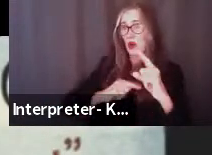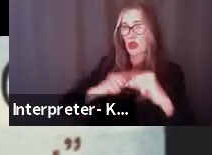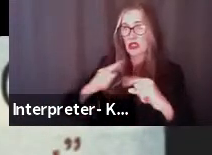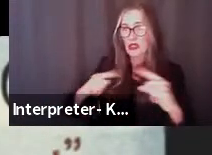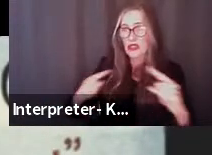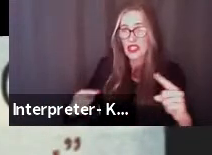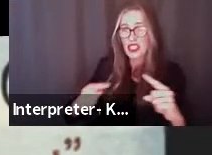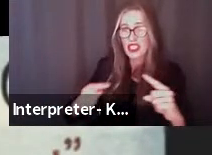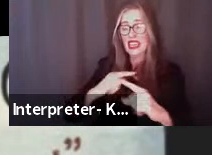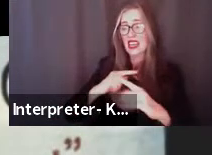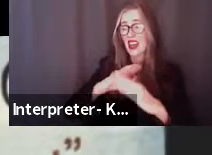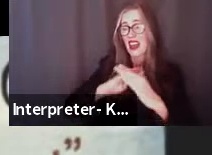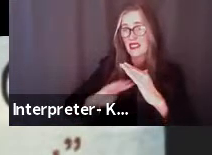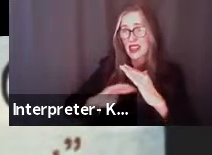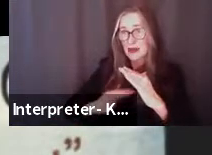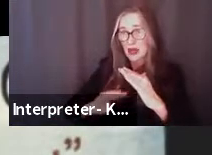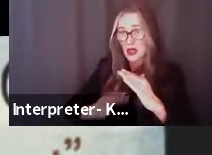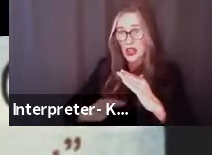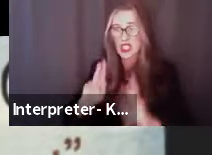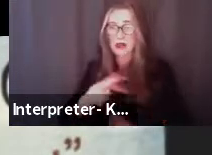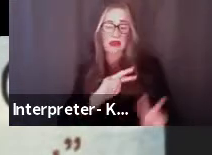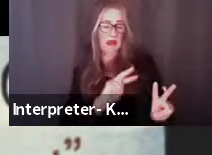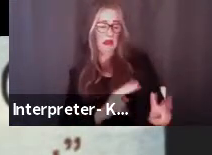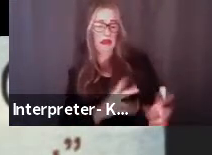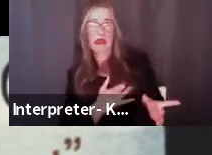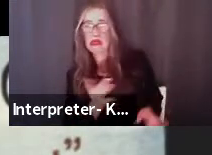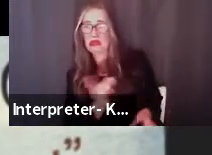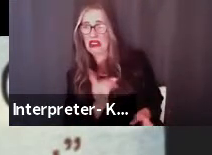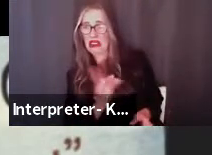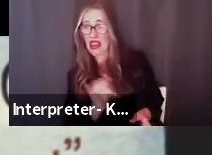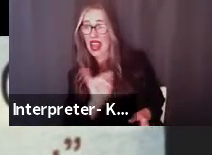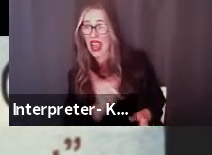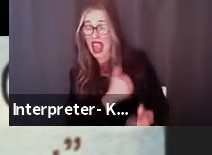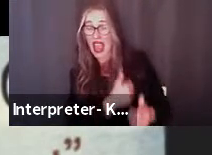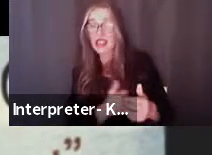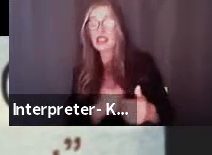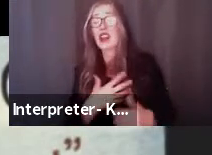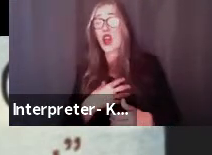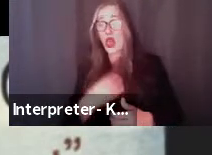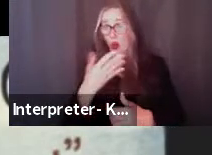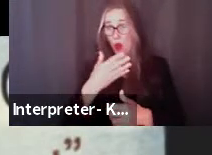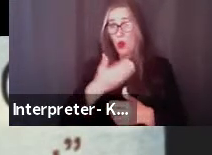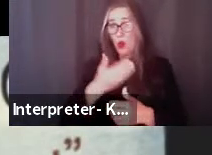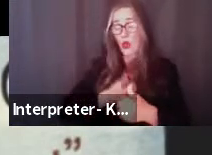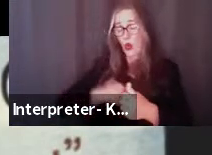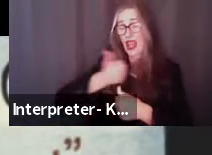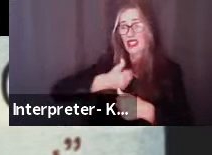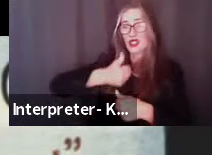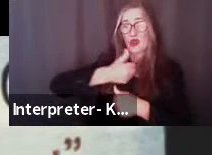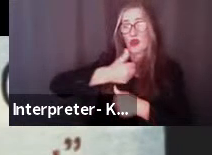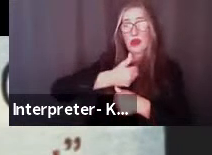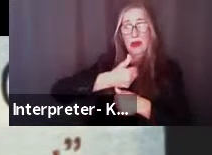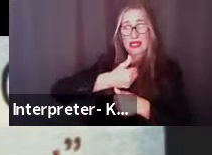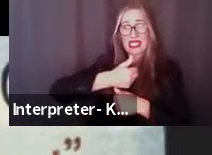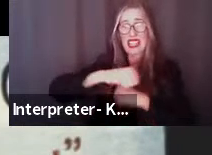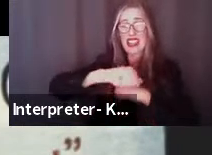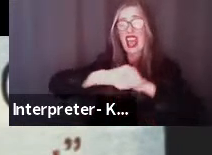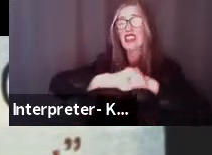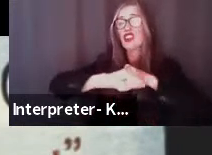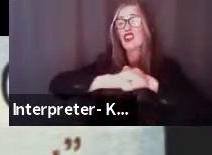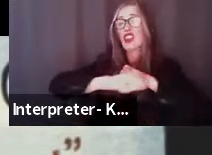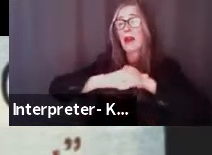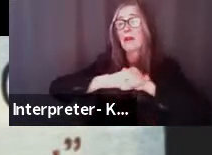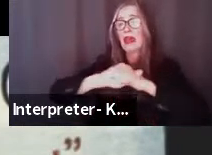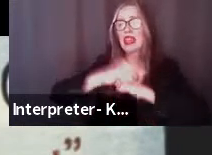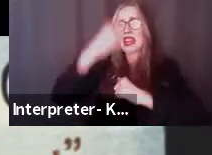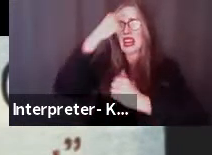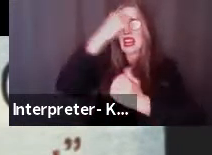immigration and also the white supremacy campaign that we see in full effect while race suicide is more of a public health